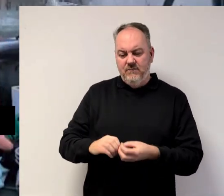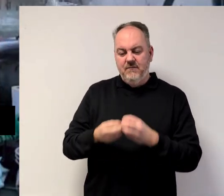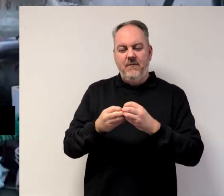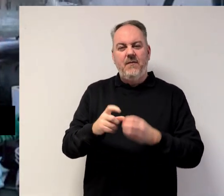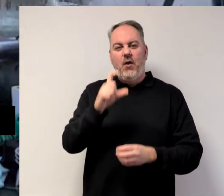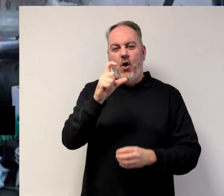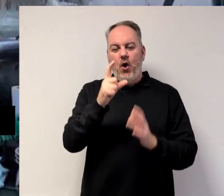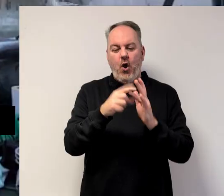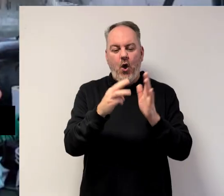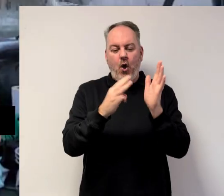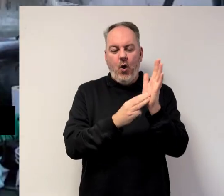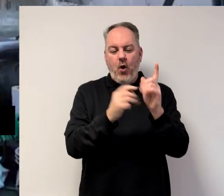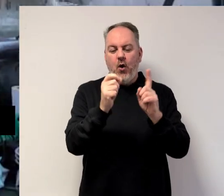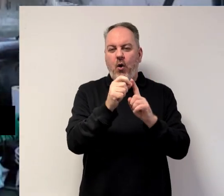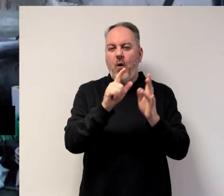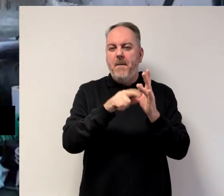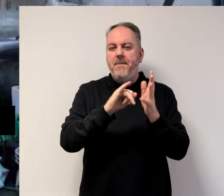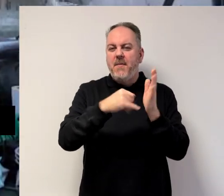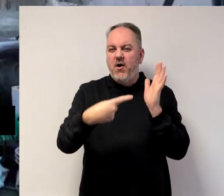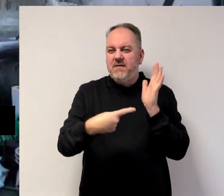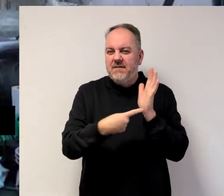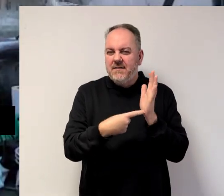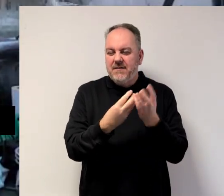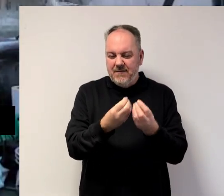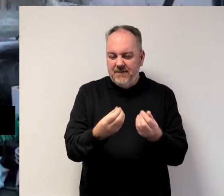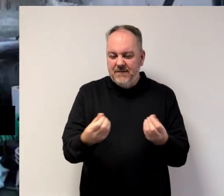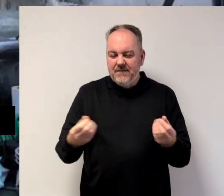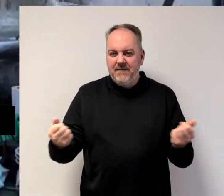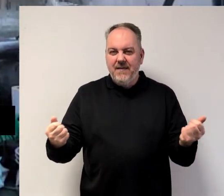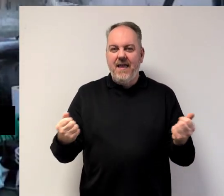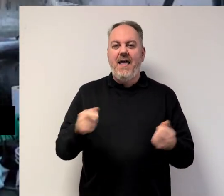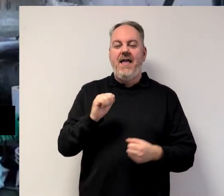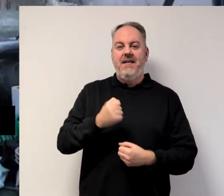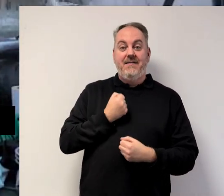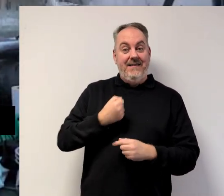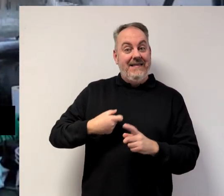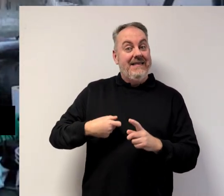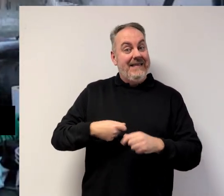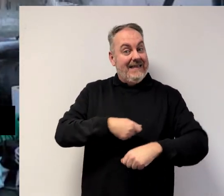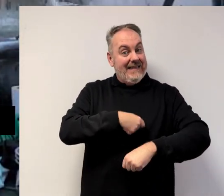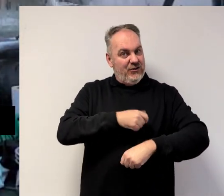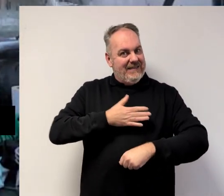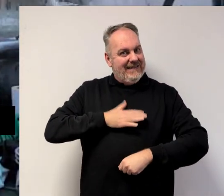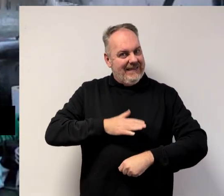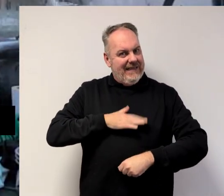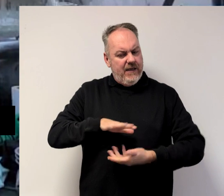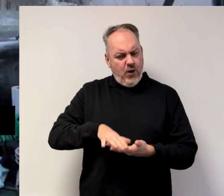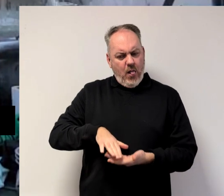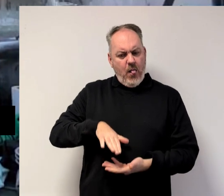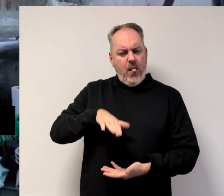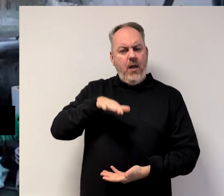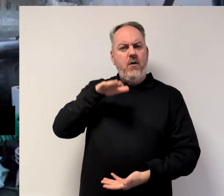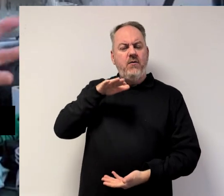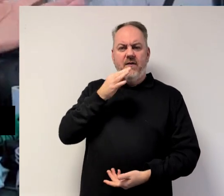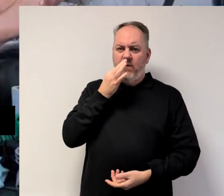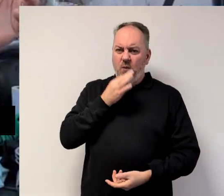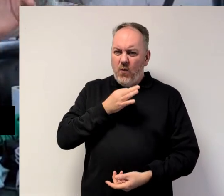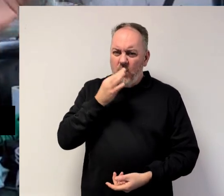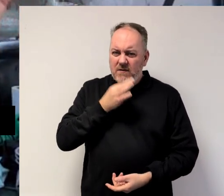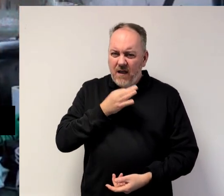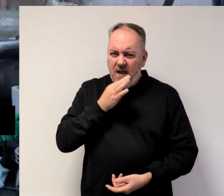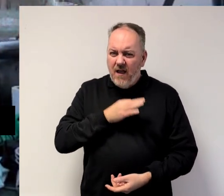where we get our water. Kitchens need a lot of water. The plants need a lot of water,